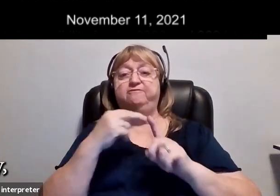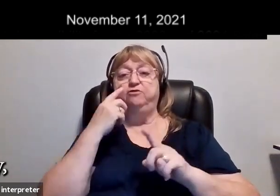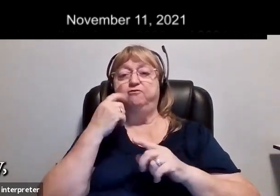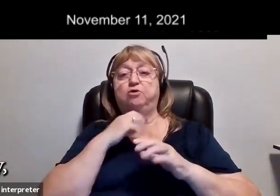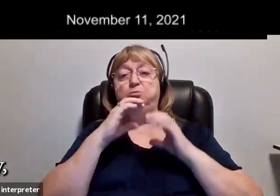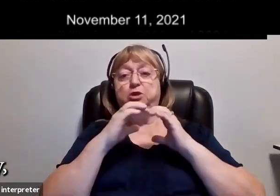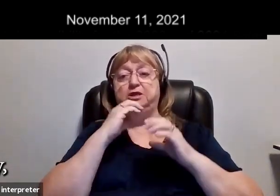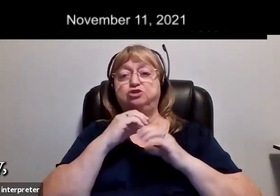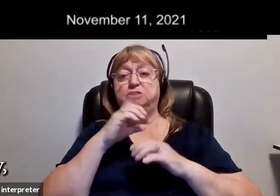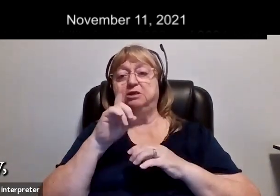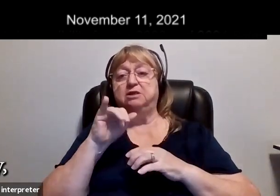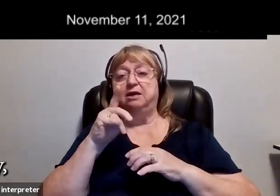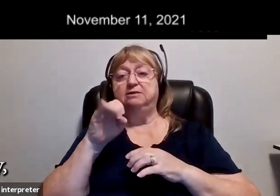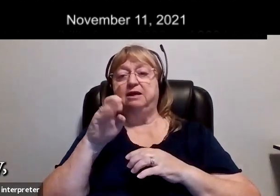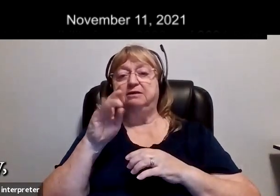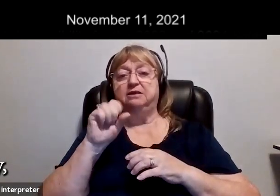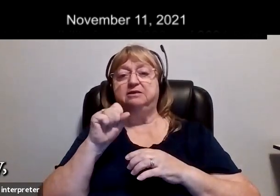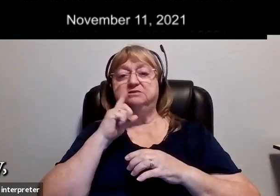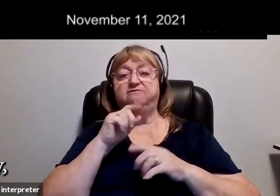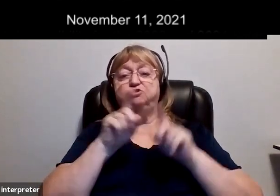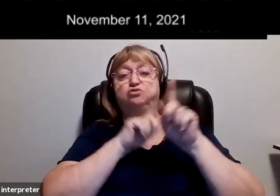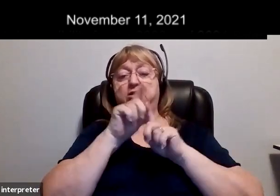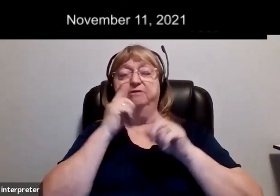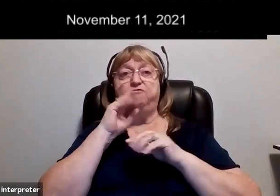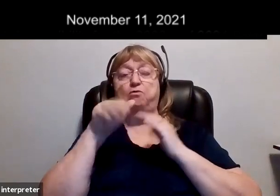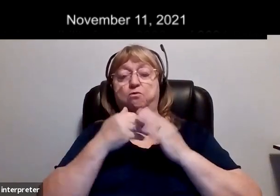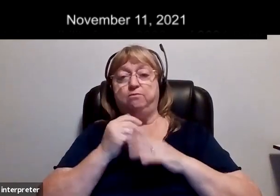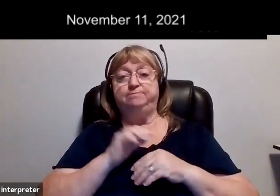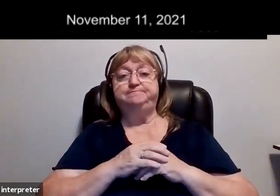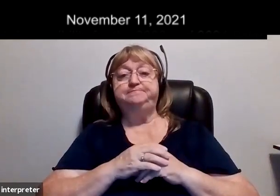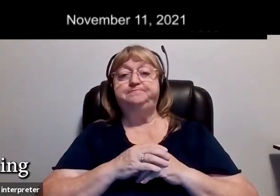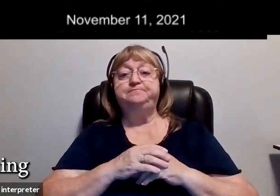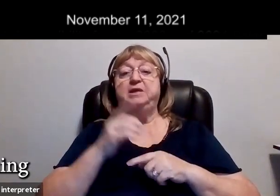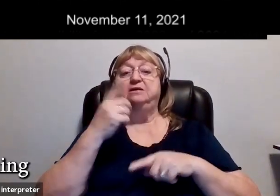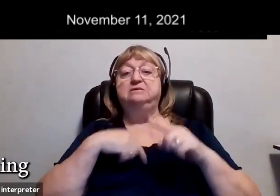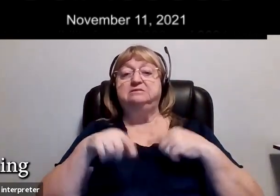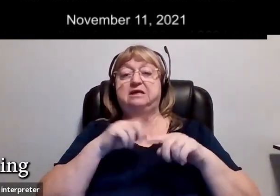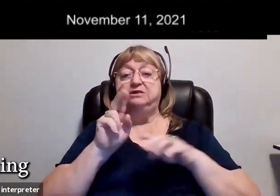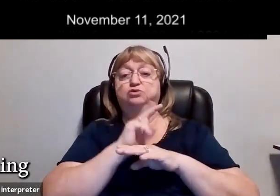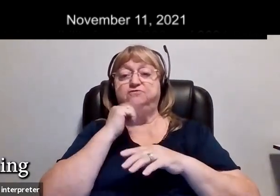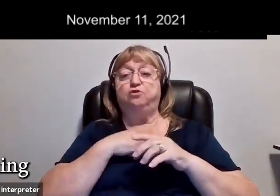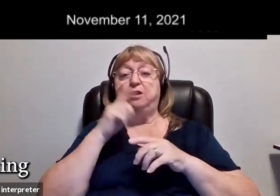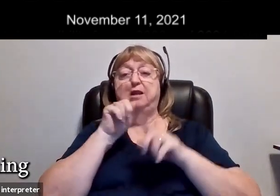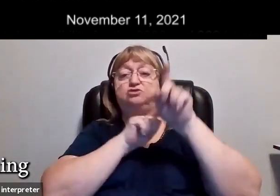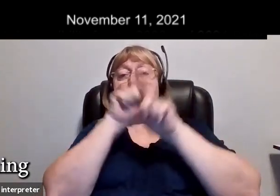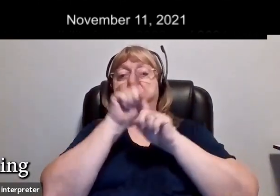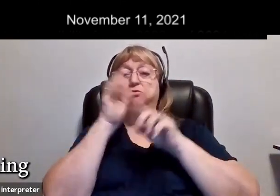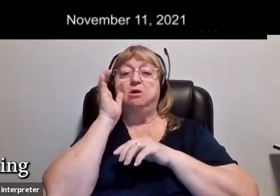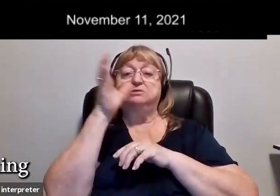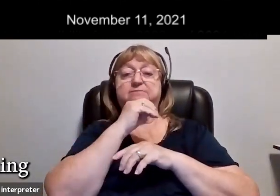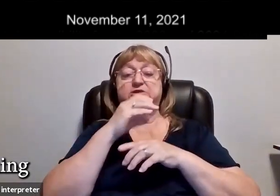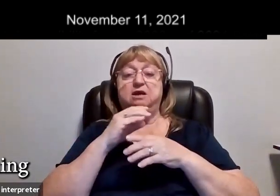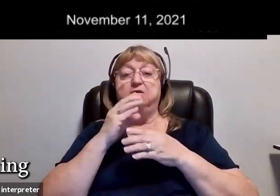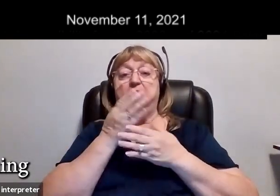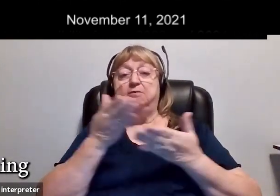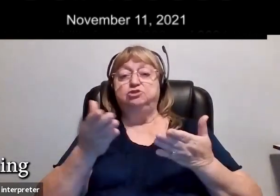and the education of astronomy for all. The signs used for astronomical concepts and objects